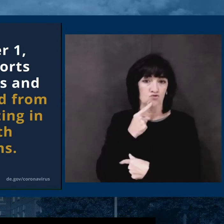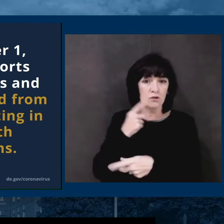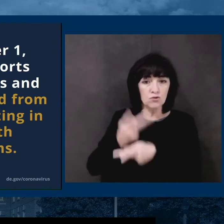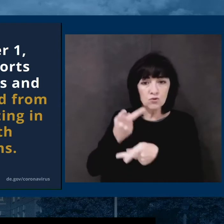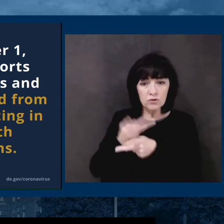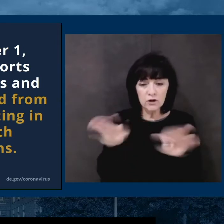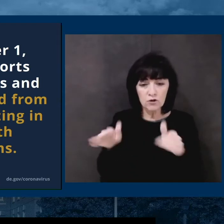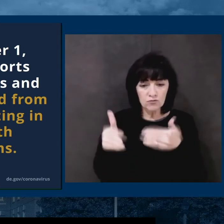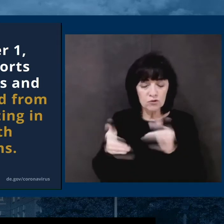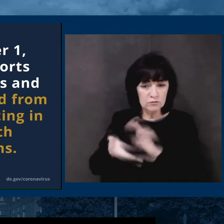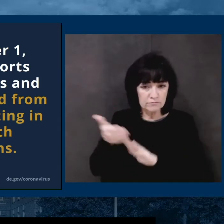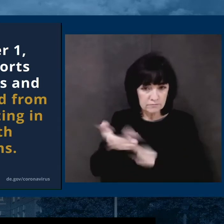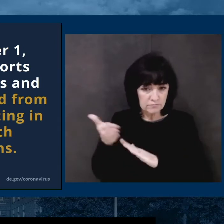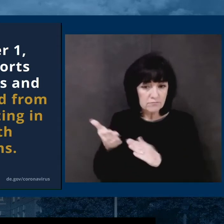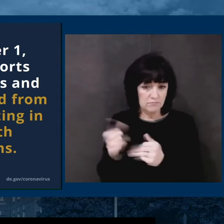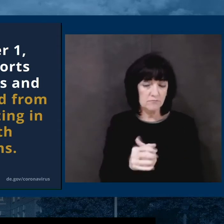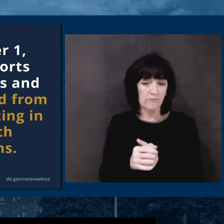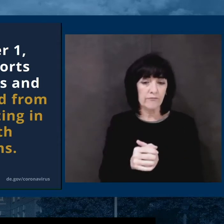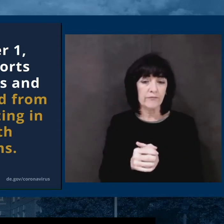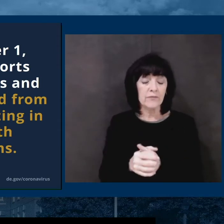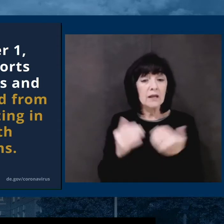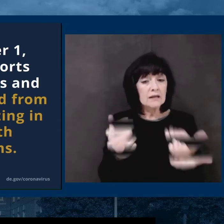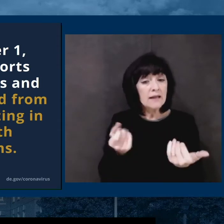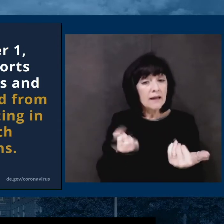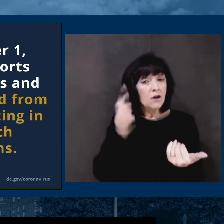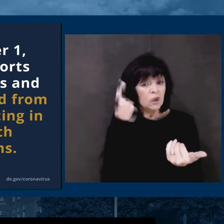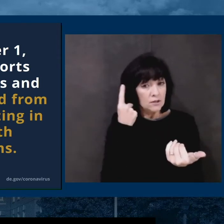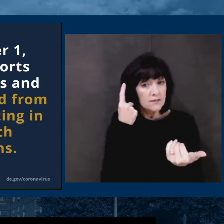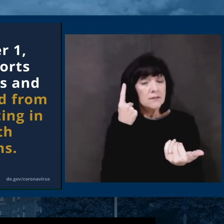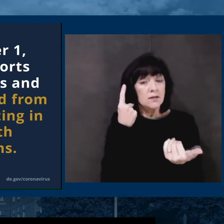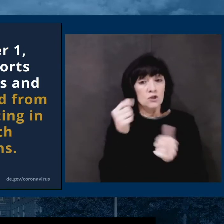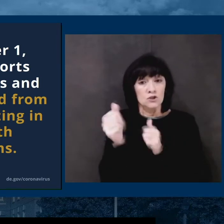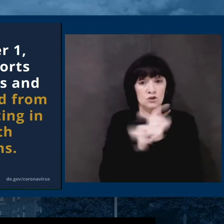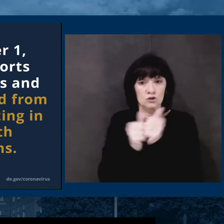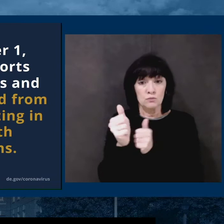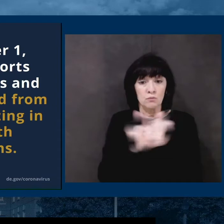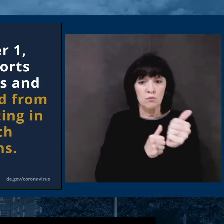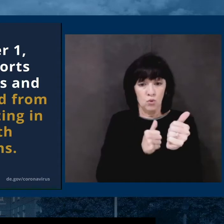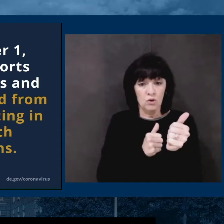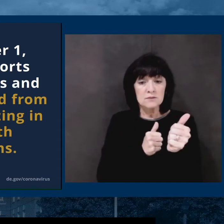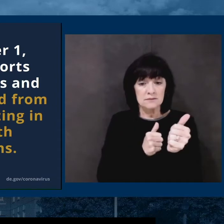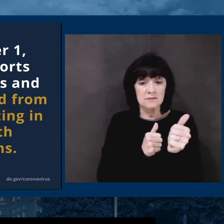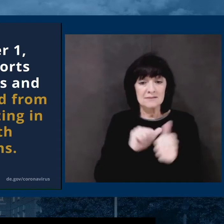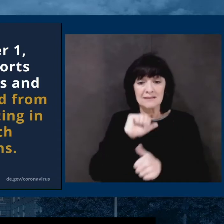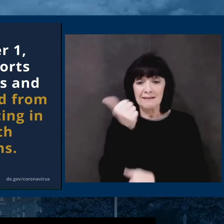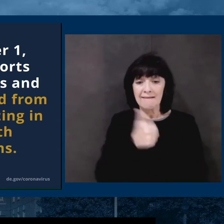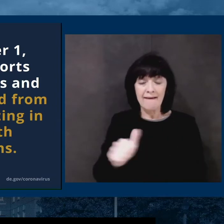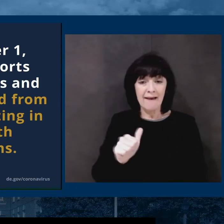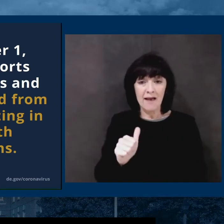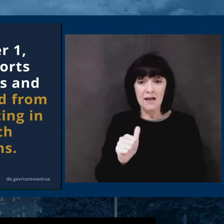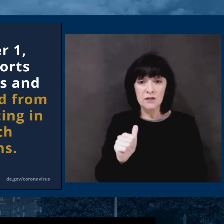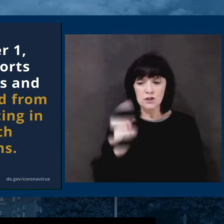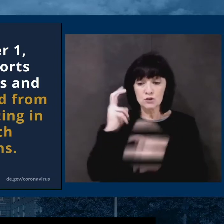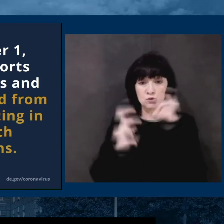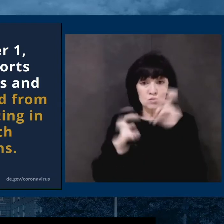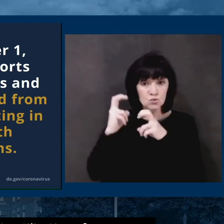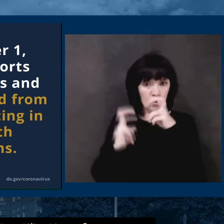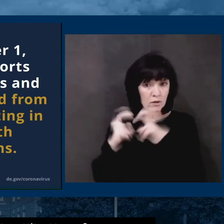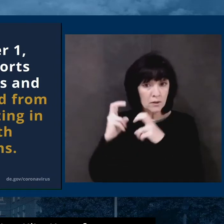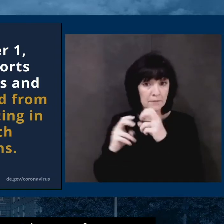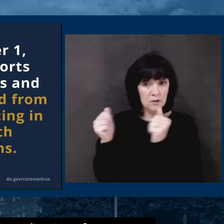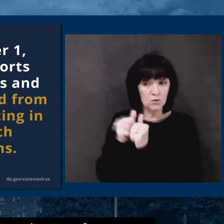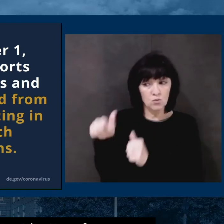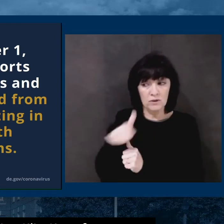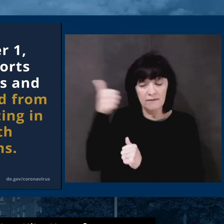sports organizations and team venues are prohibited from hosting or participating in tournaments with out-of-state teams. This